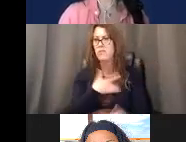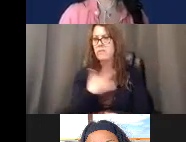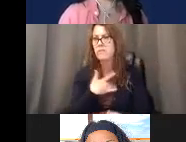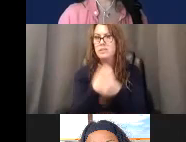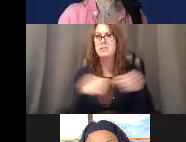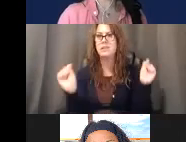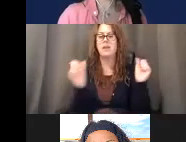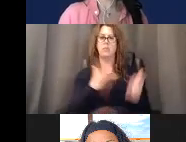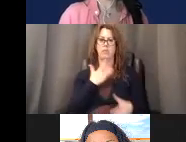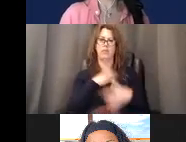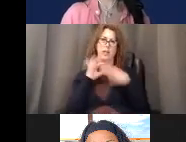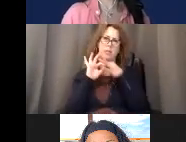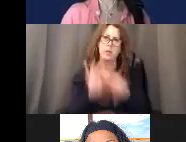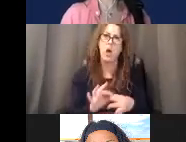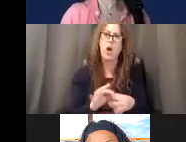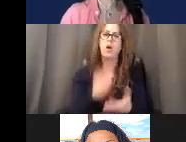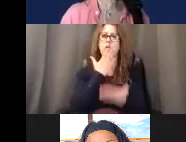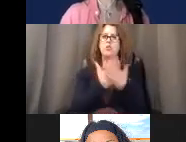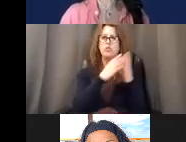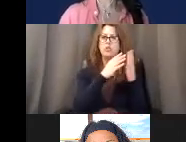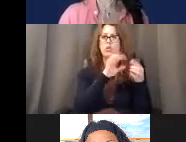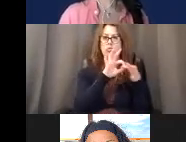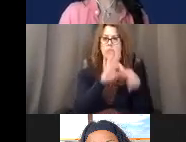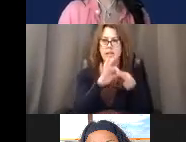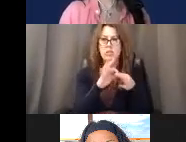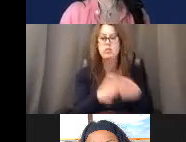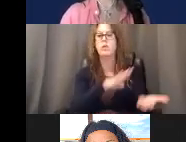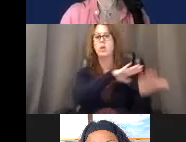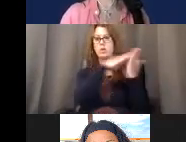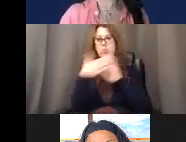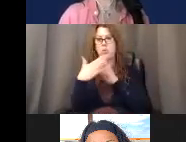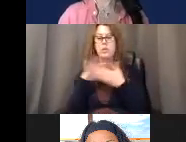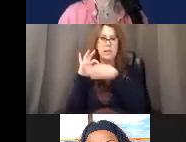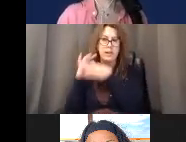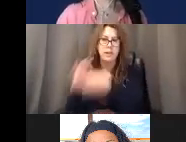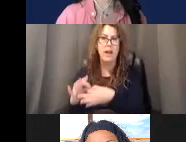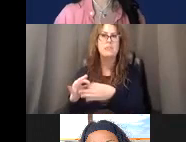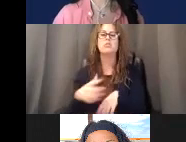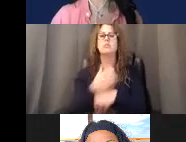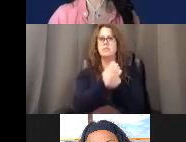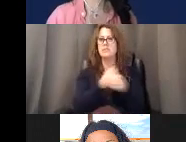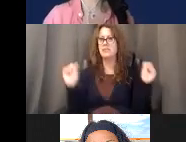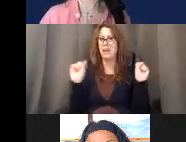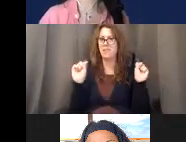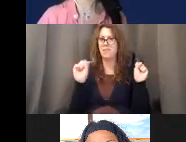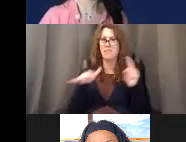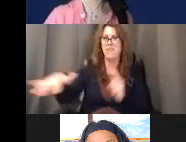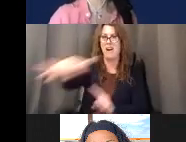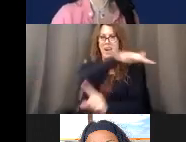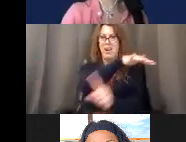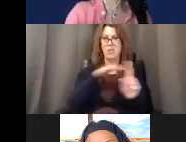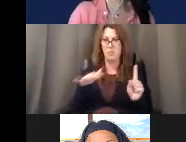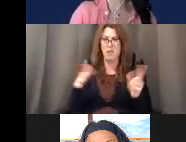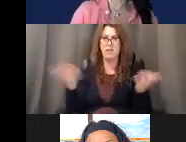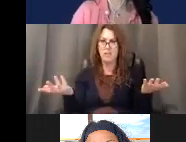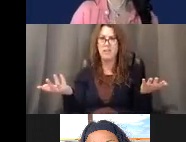nurturing relationships, right? Community and connection, a safe physical environment, like all the things that all of us, I'm sure, share in.